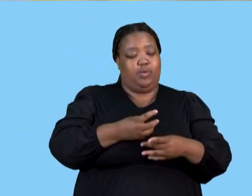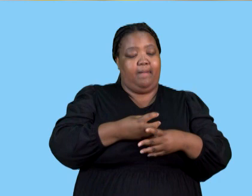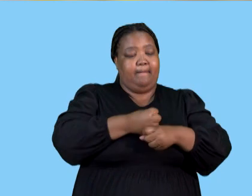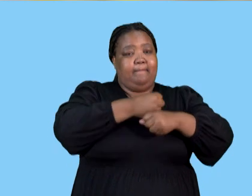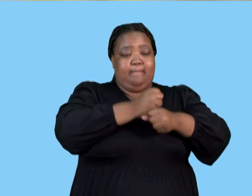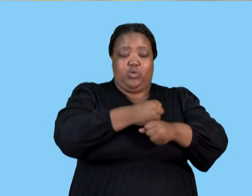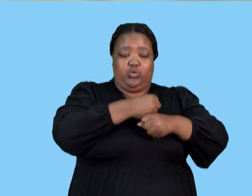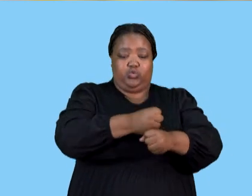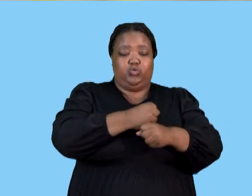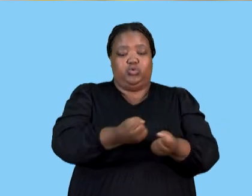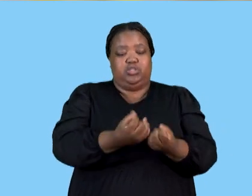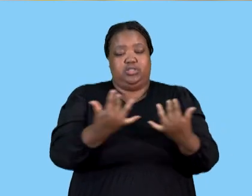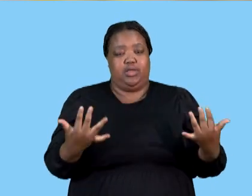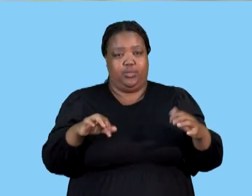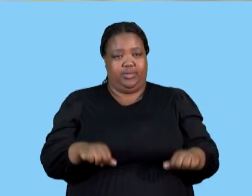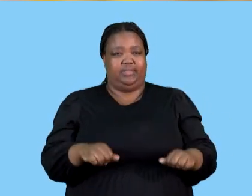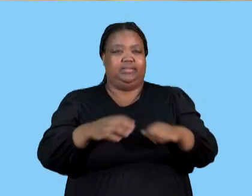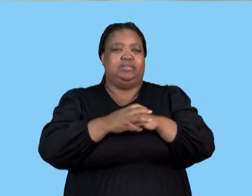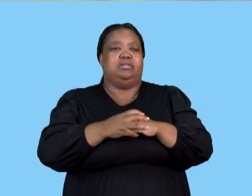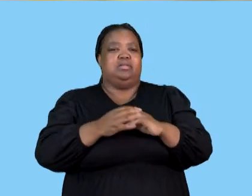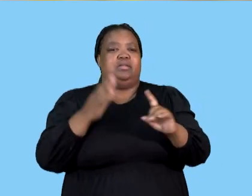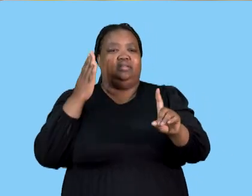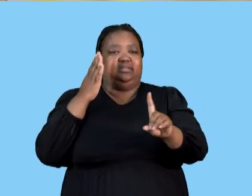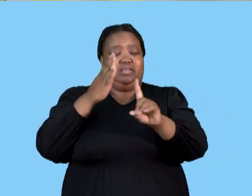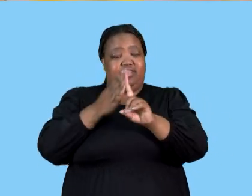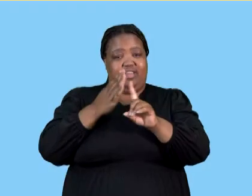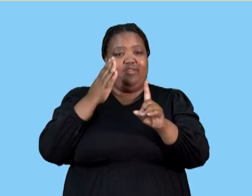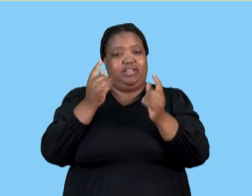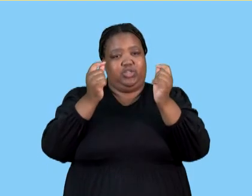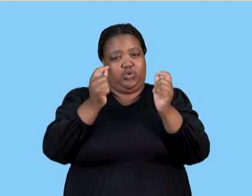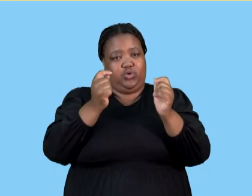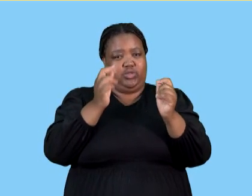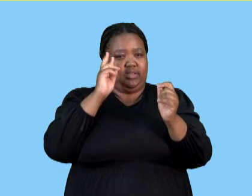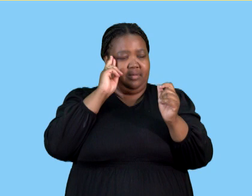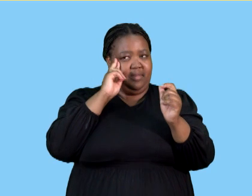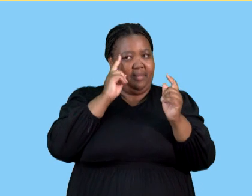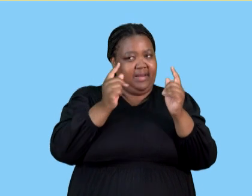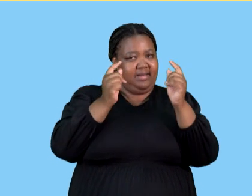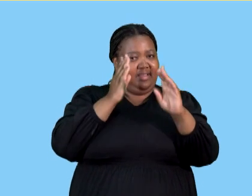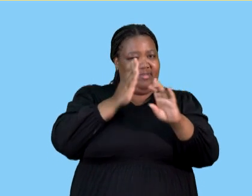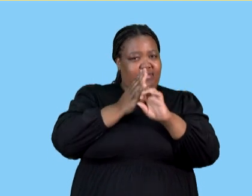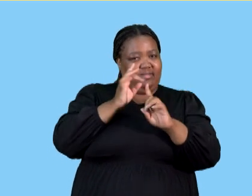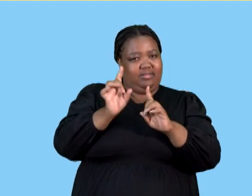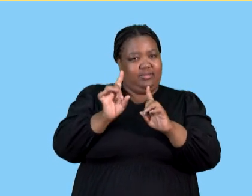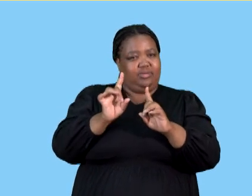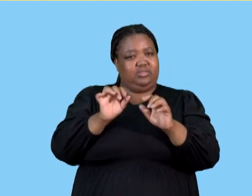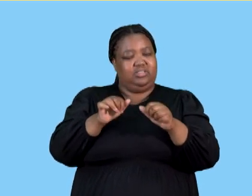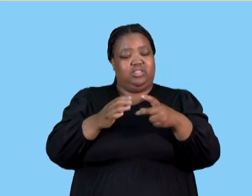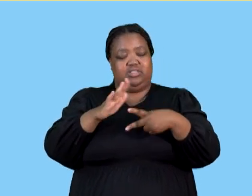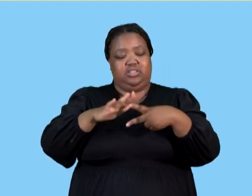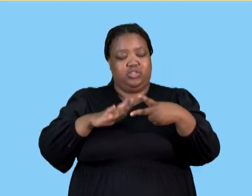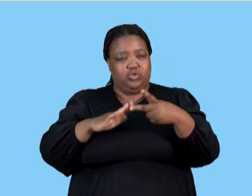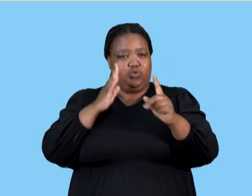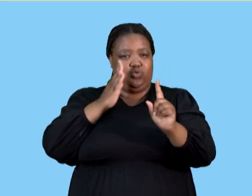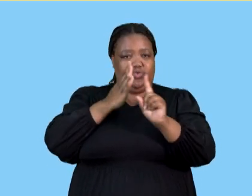depending on the number of units produced. And the formula to get variable cost, it is direct costs. You remember what comes